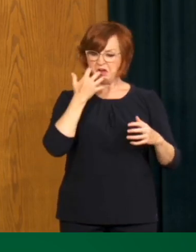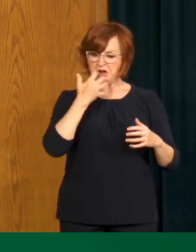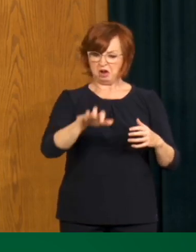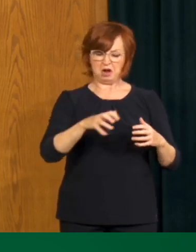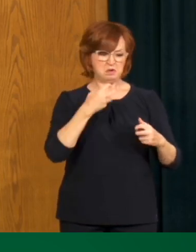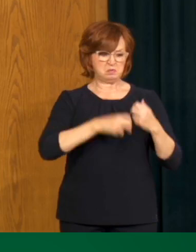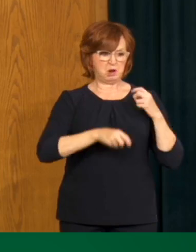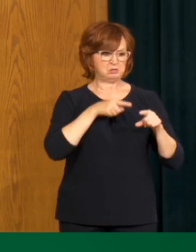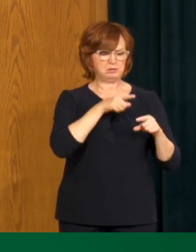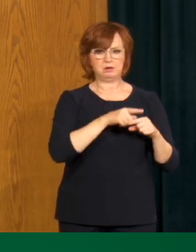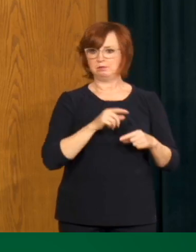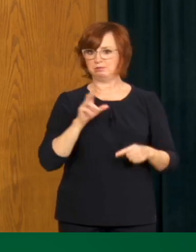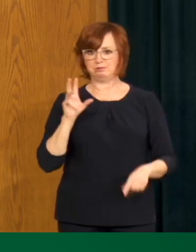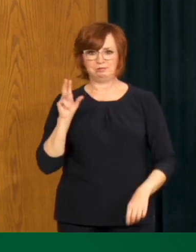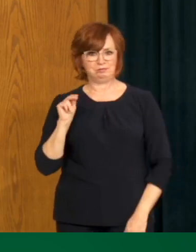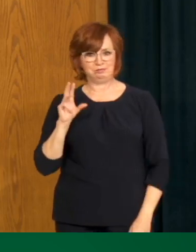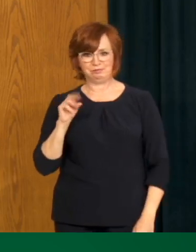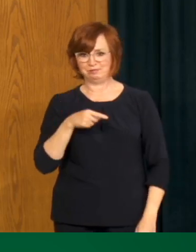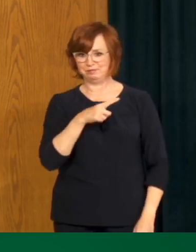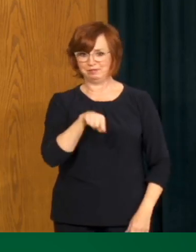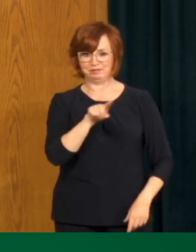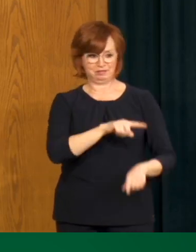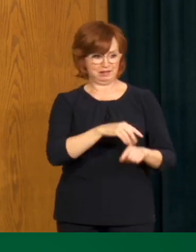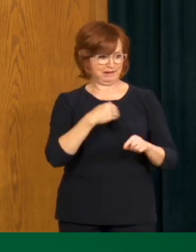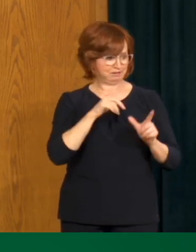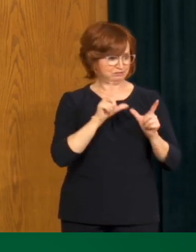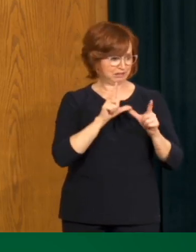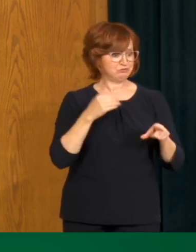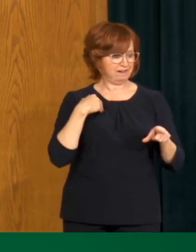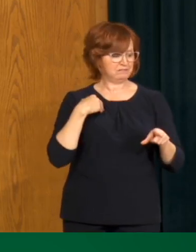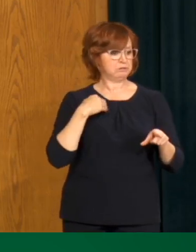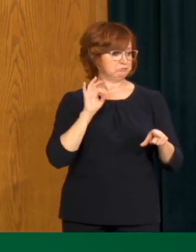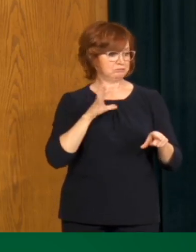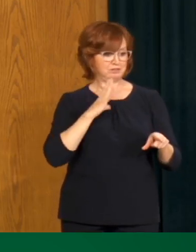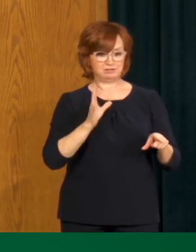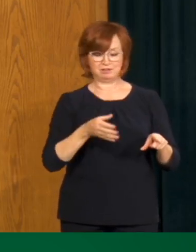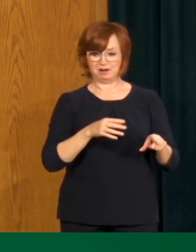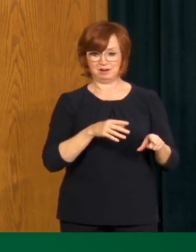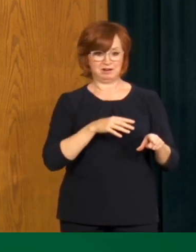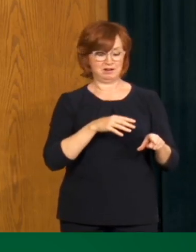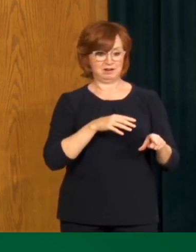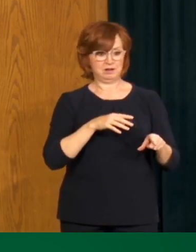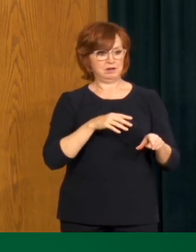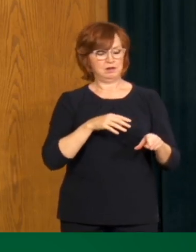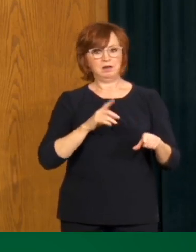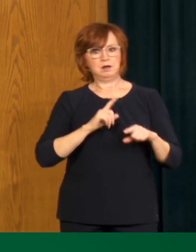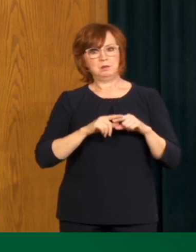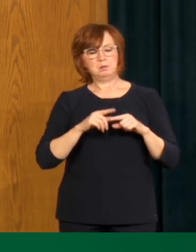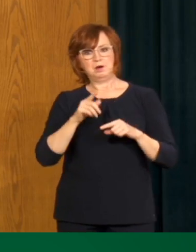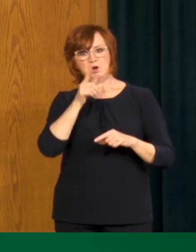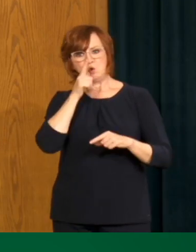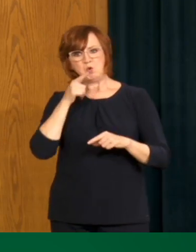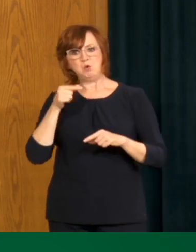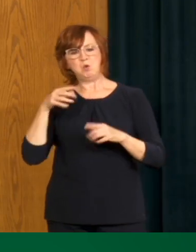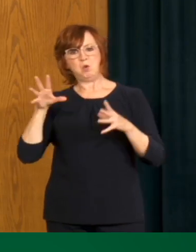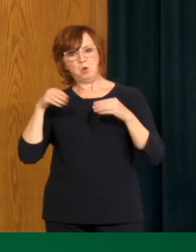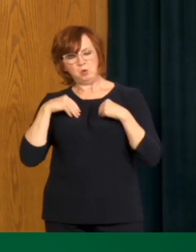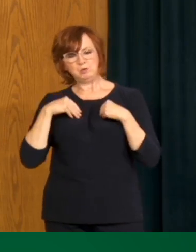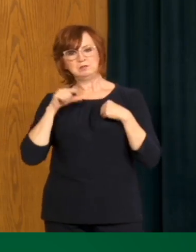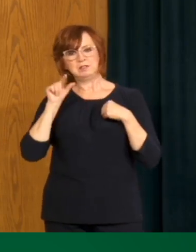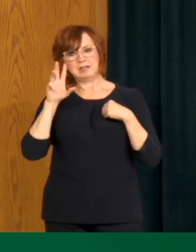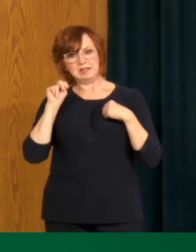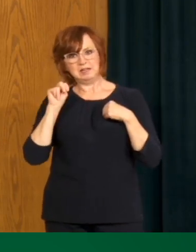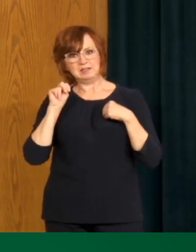gun crime in this nation, wherever you are. And illegal gun crime in this province, at least, is by far and away firearms that are acquired